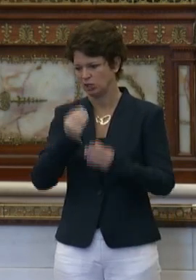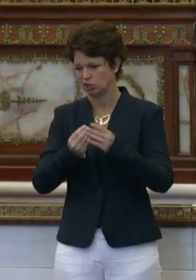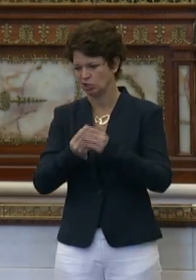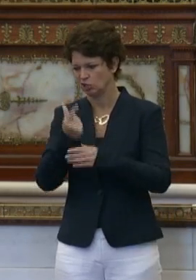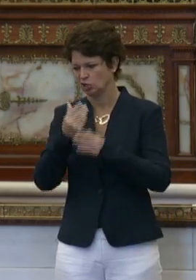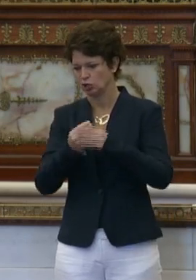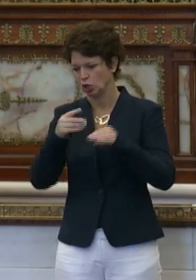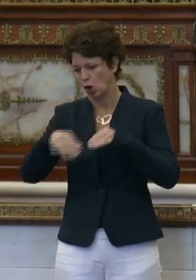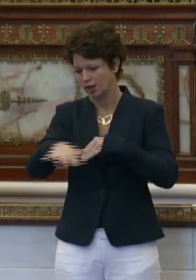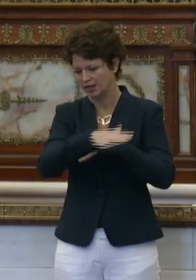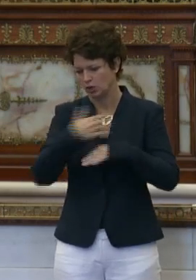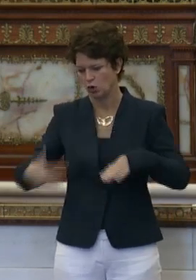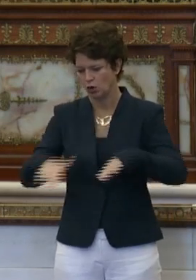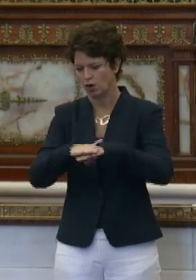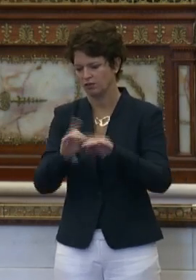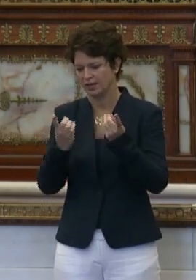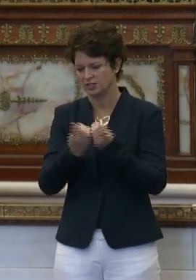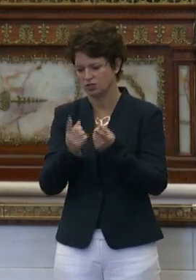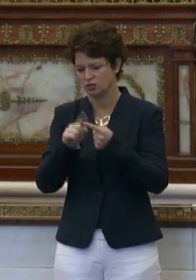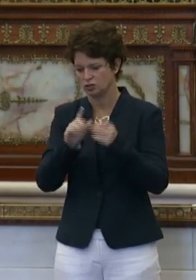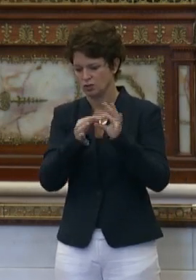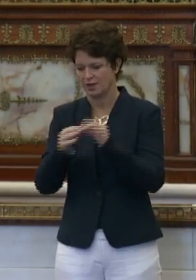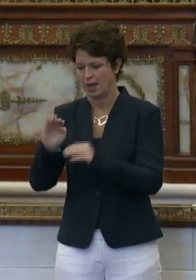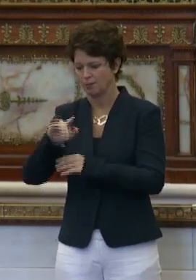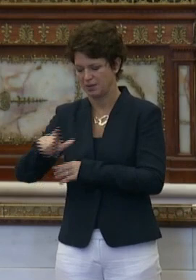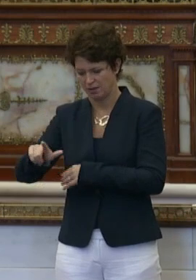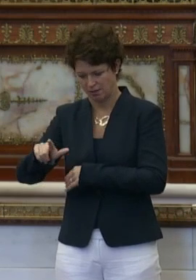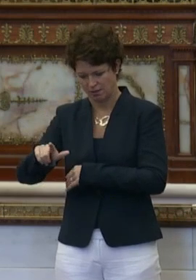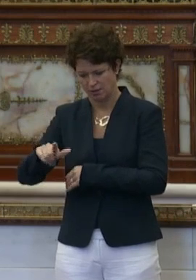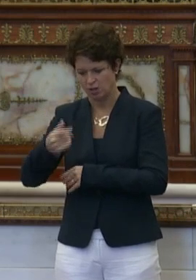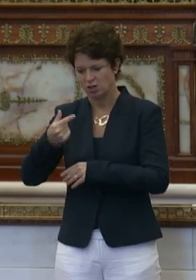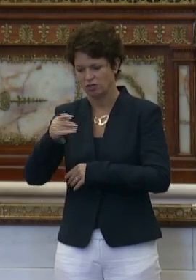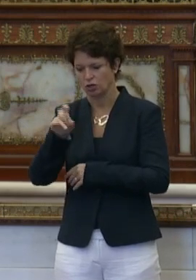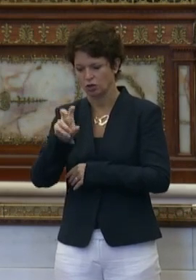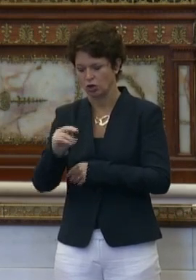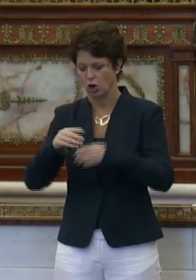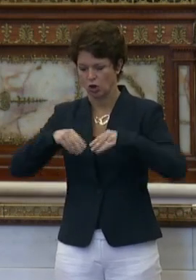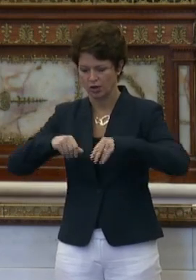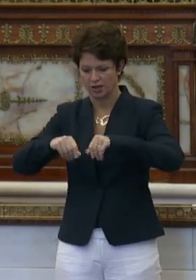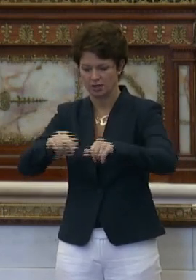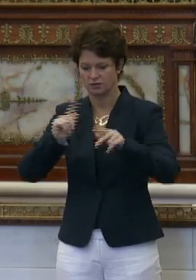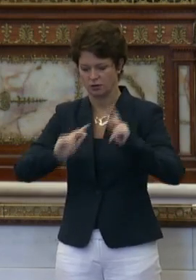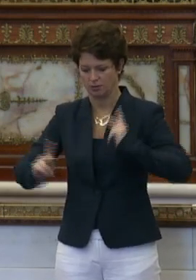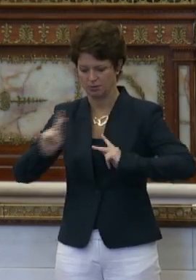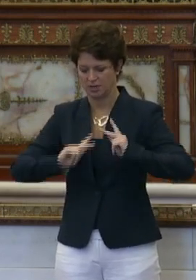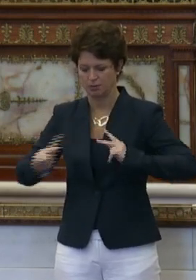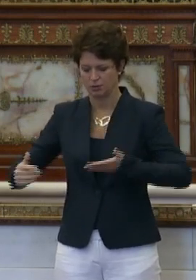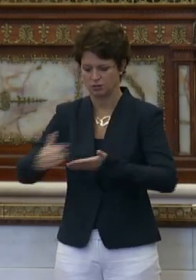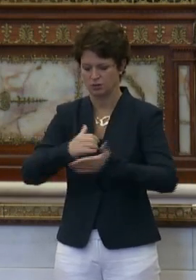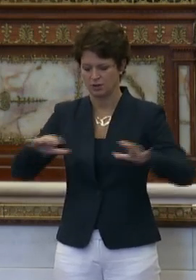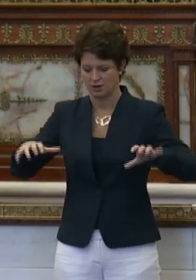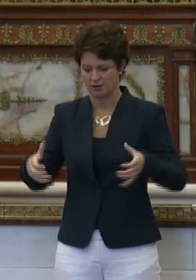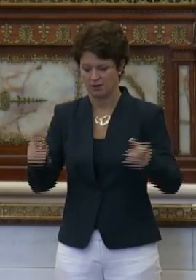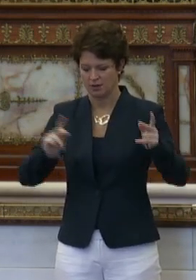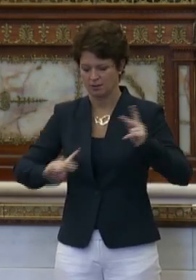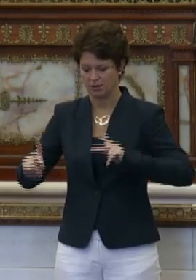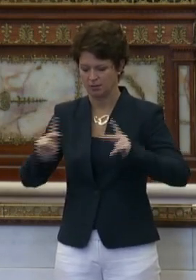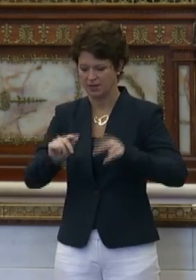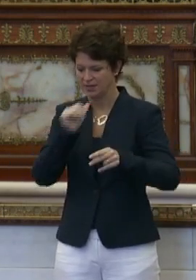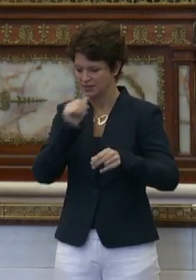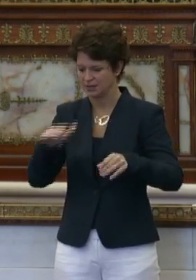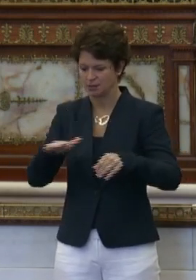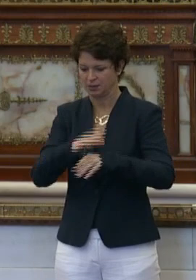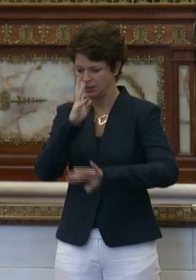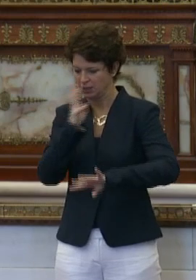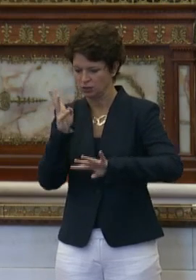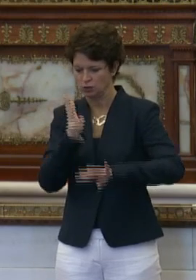the proposed overlay district that this bill would create. The garden was created by neighbors to provide food and a gathering place in an area that has been completely neglected